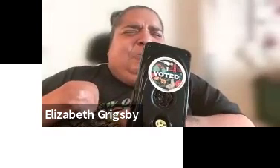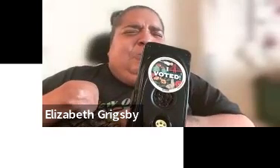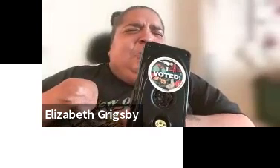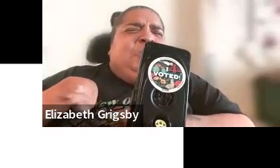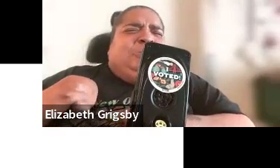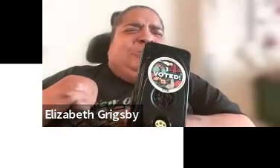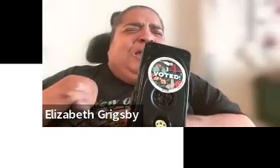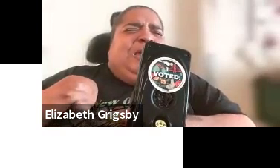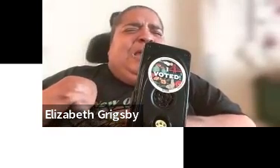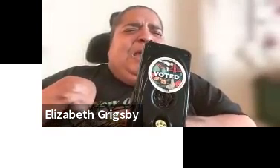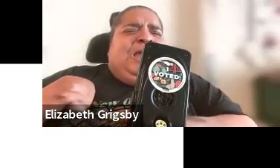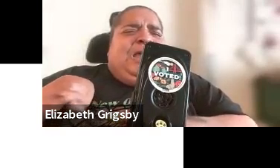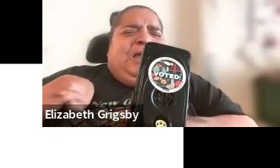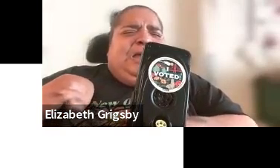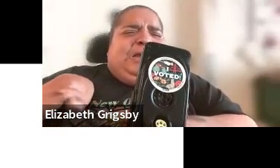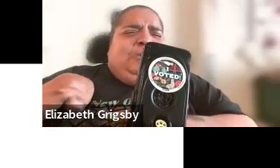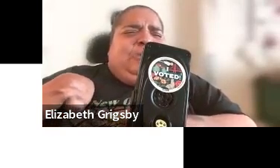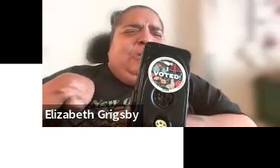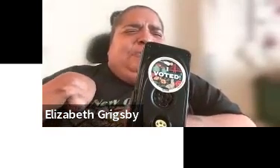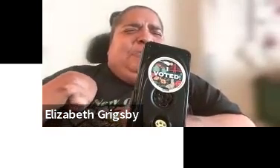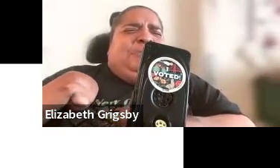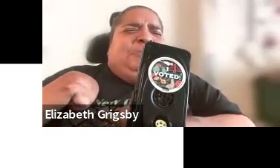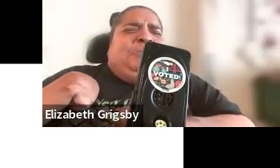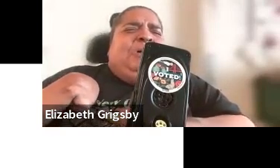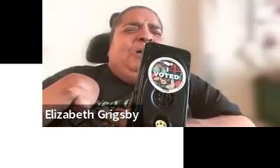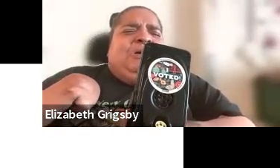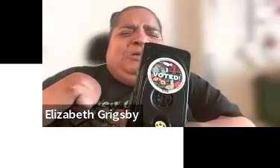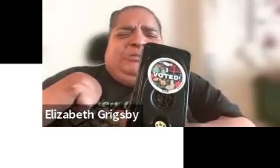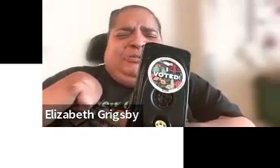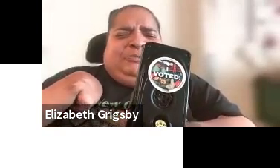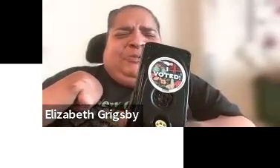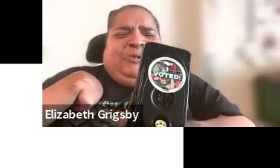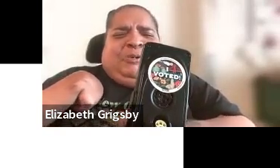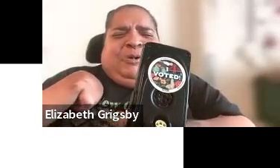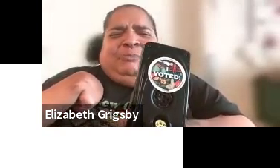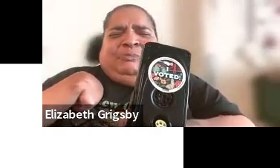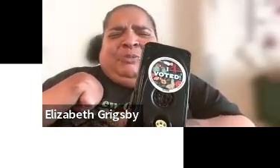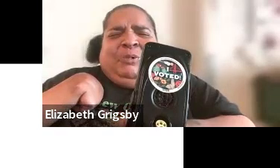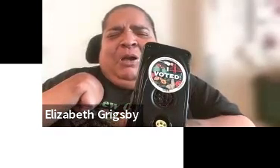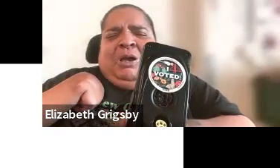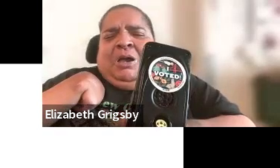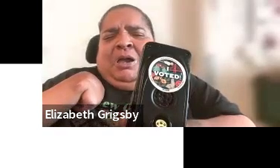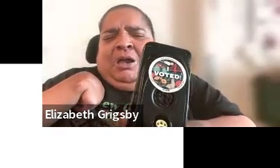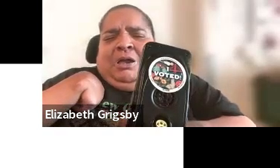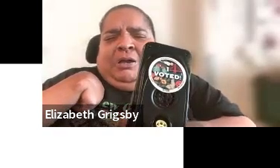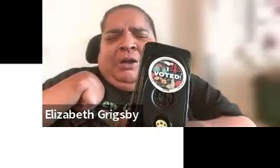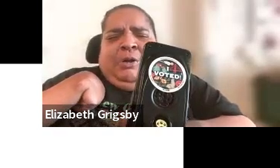it's my world. And I want people to feel